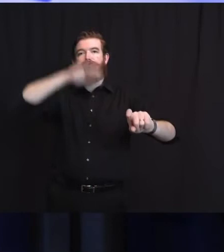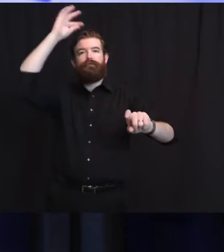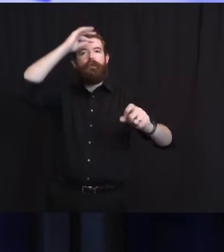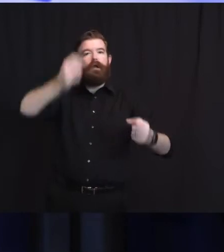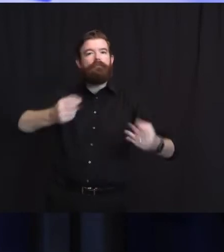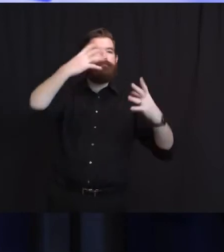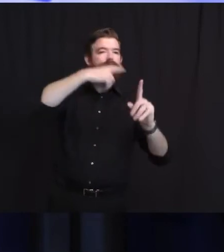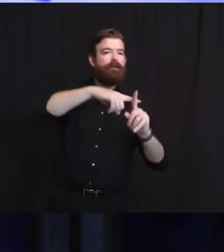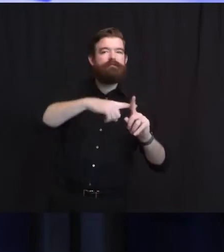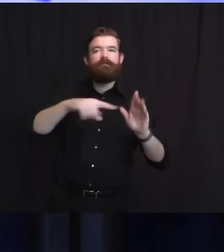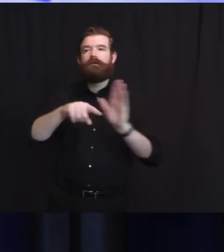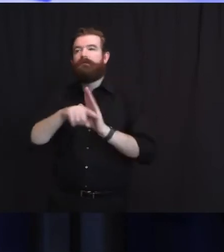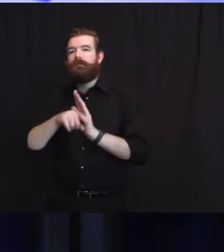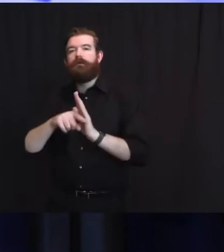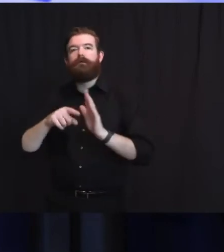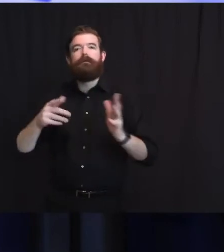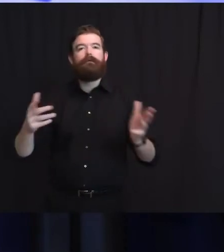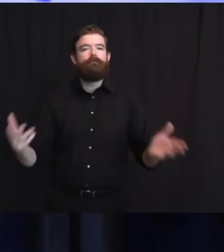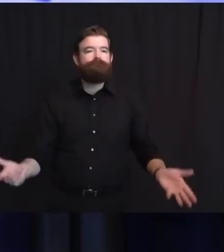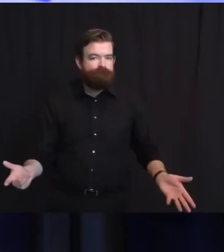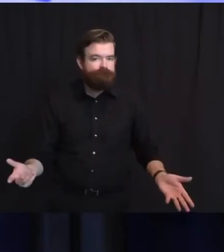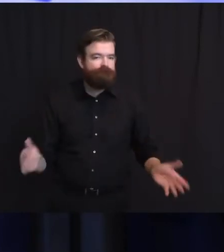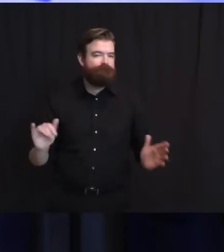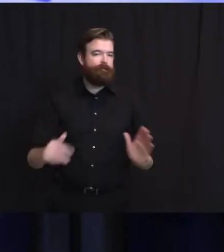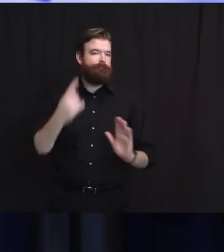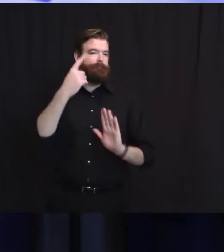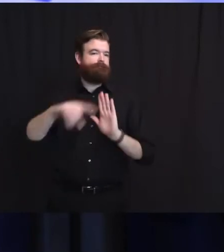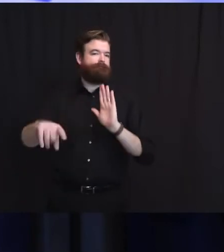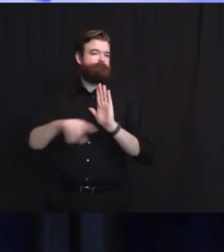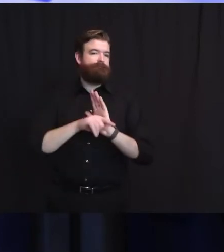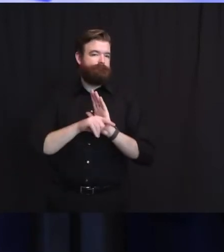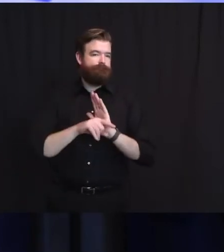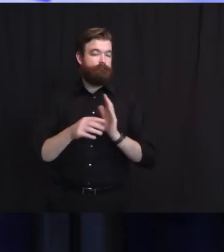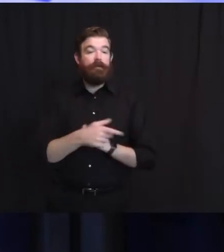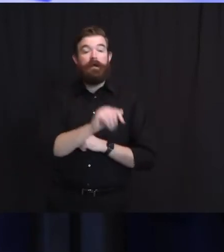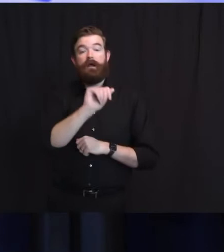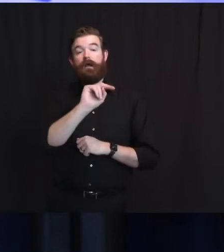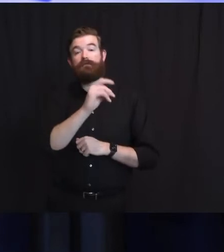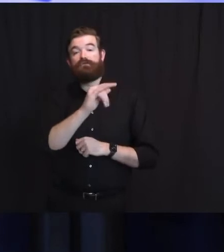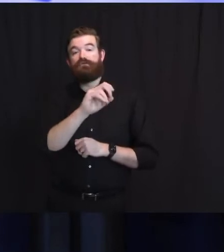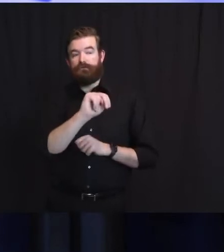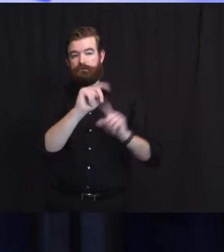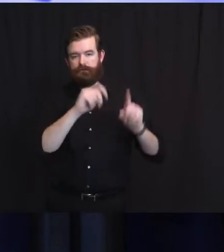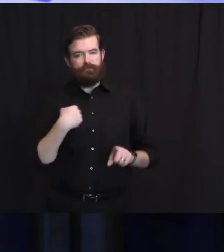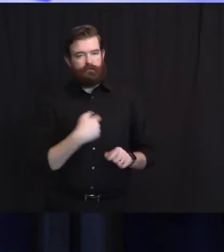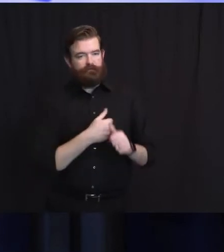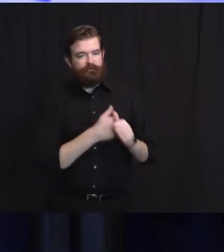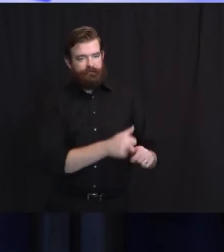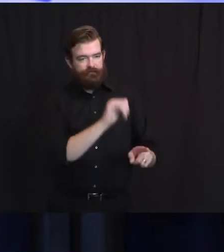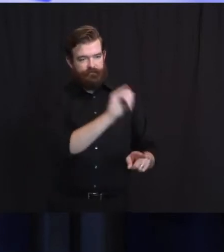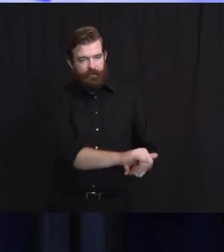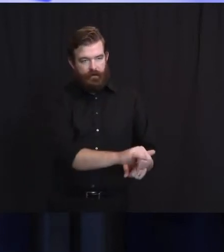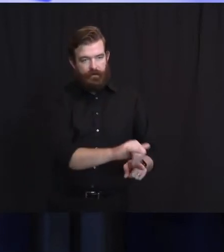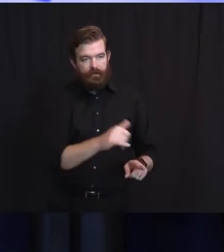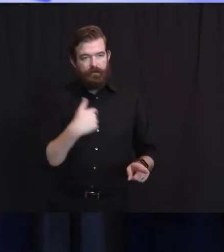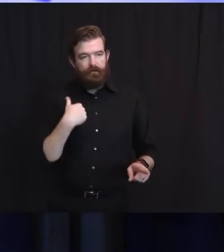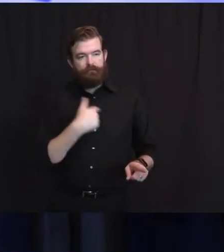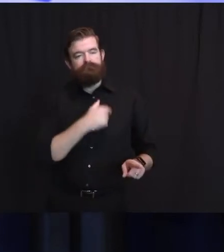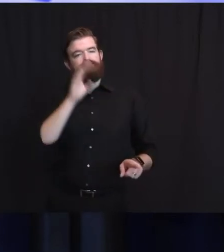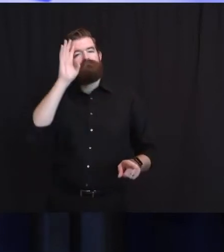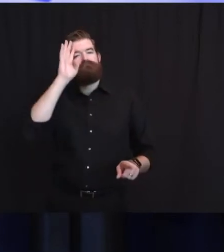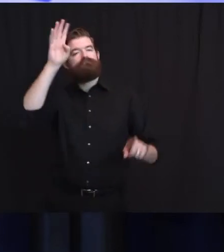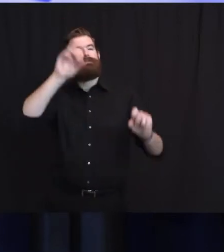no. We are tracking antigen tests as we're trying to develop a system to track antigen tests as they come in.